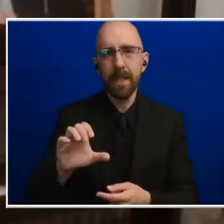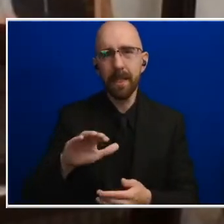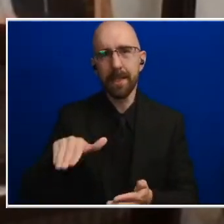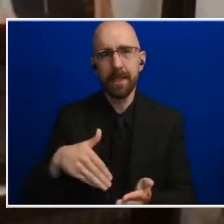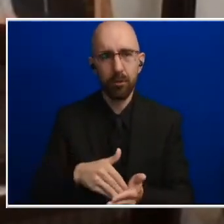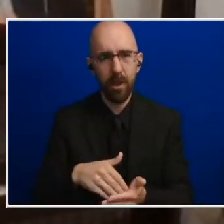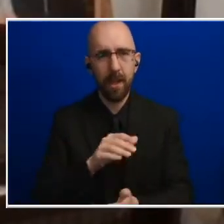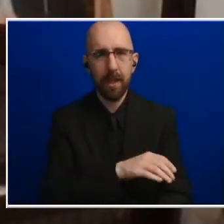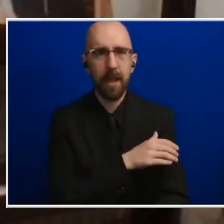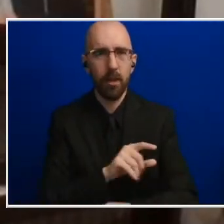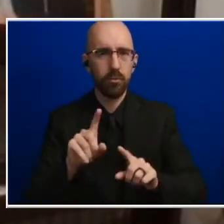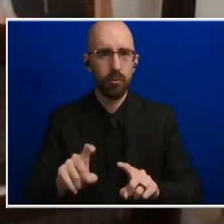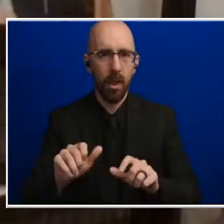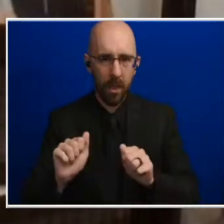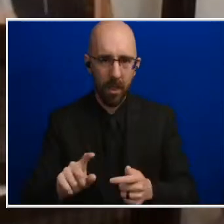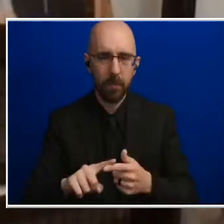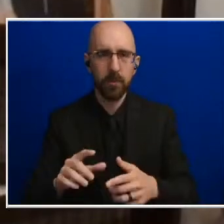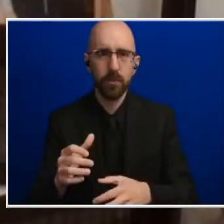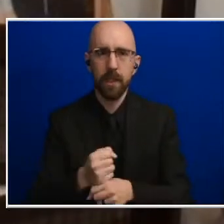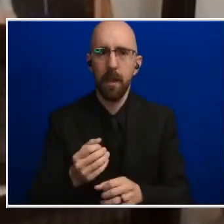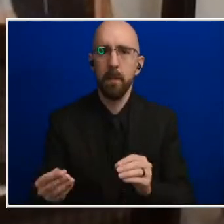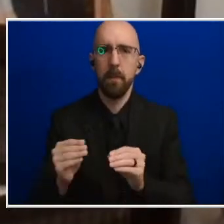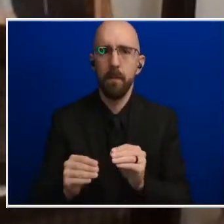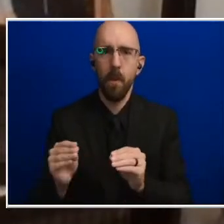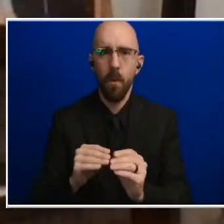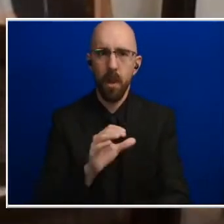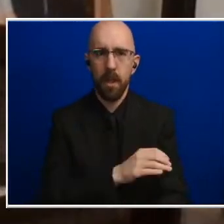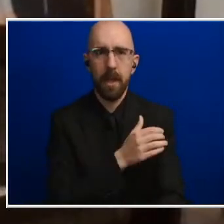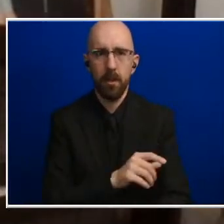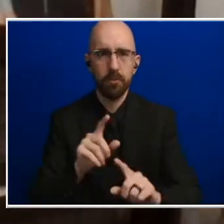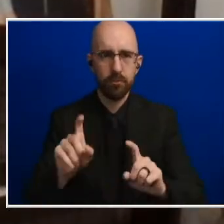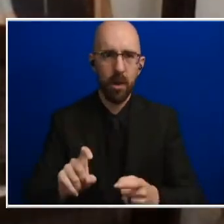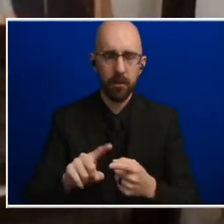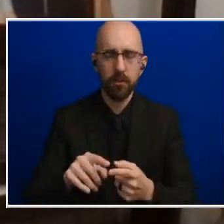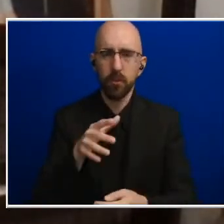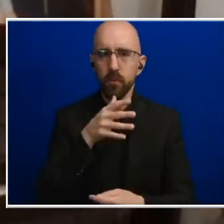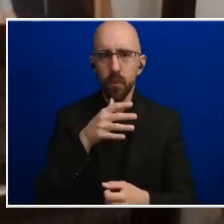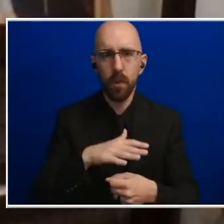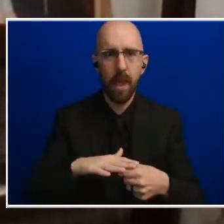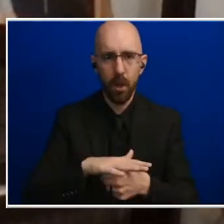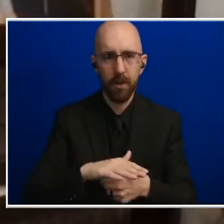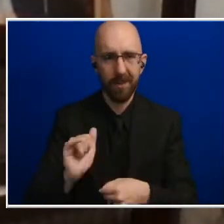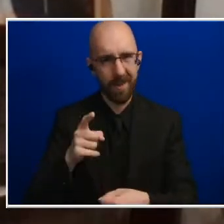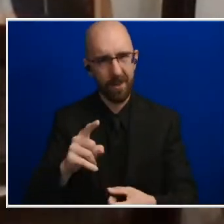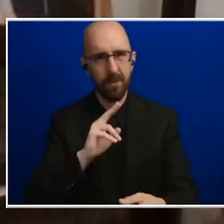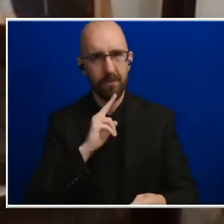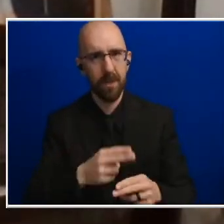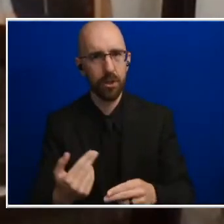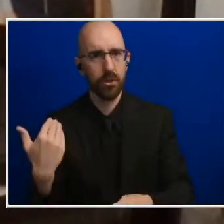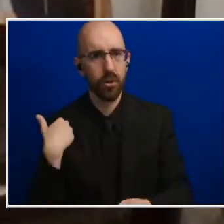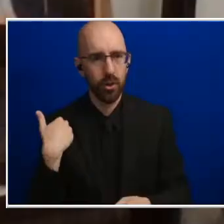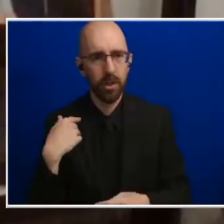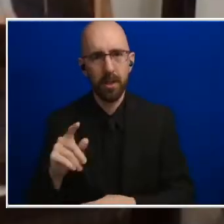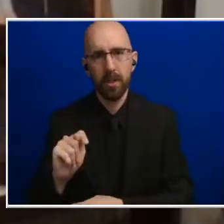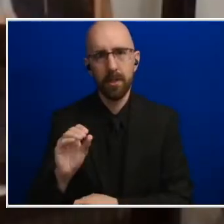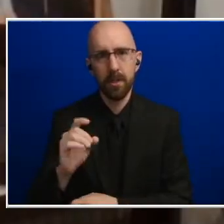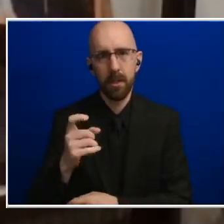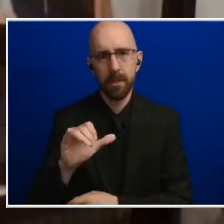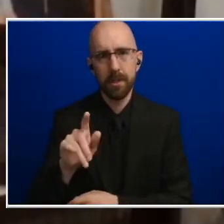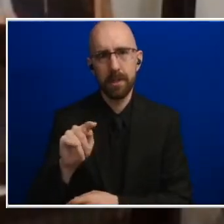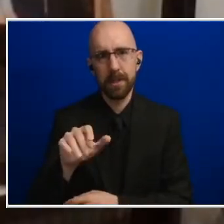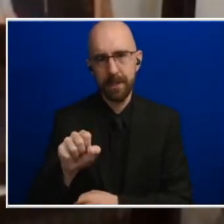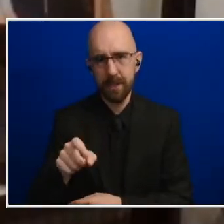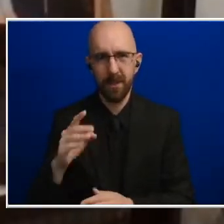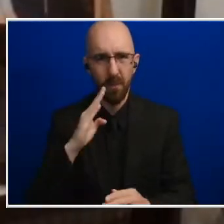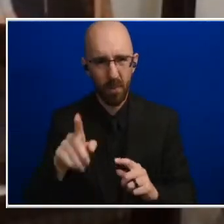to be able to get more and more of those clinical trials to rural areas. And like you spoke on earlier, the toxicities are what you're really worrying about.